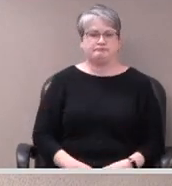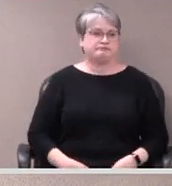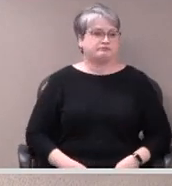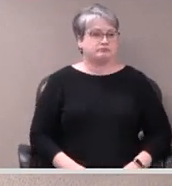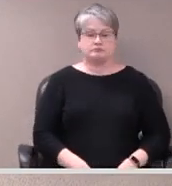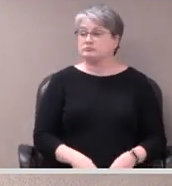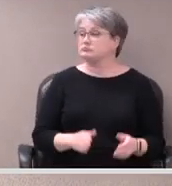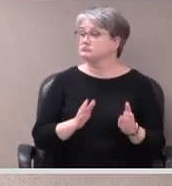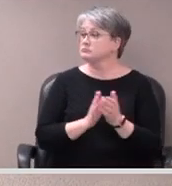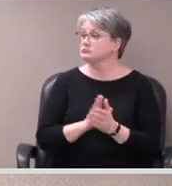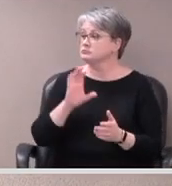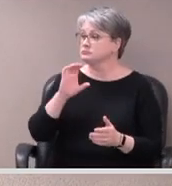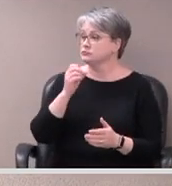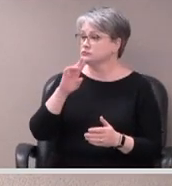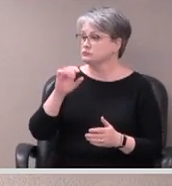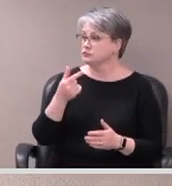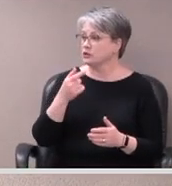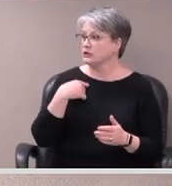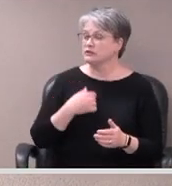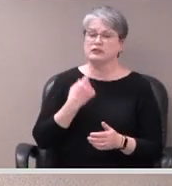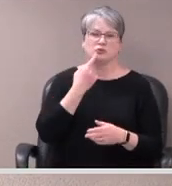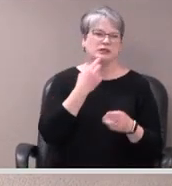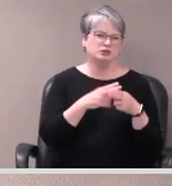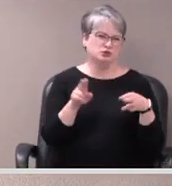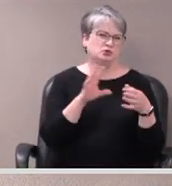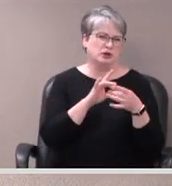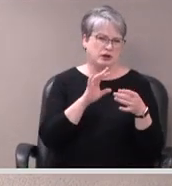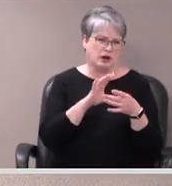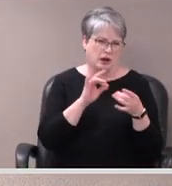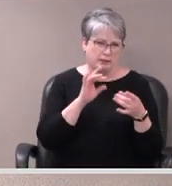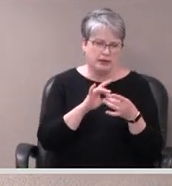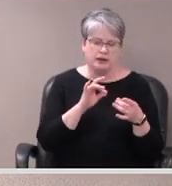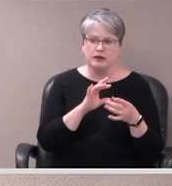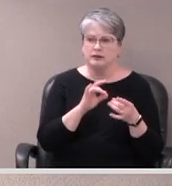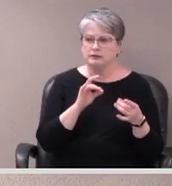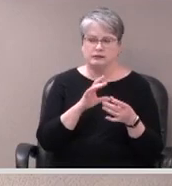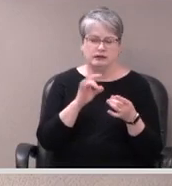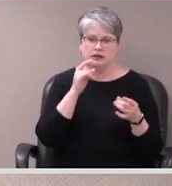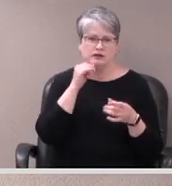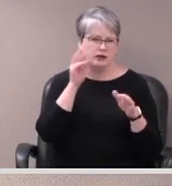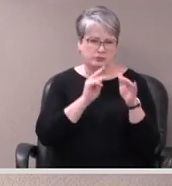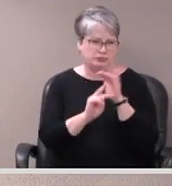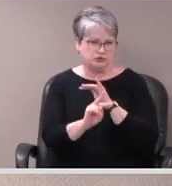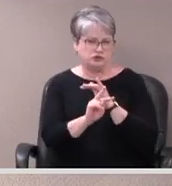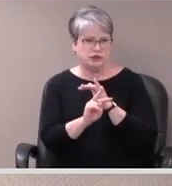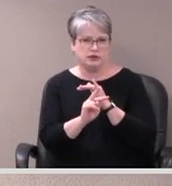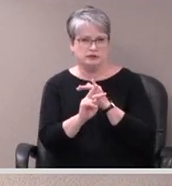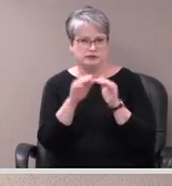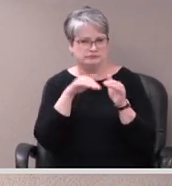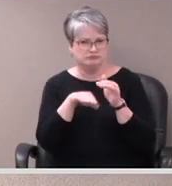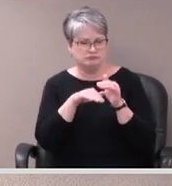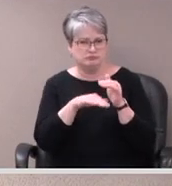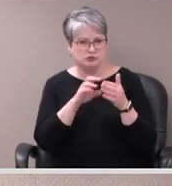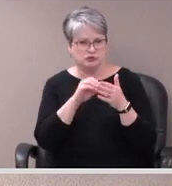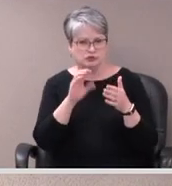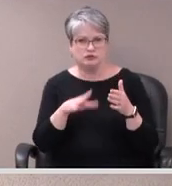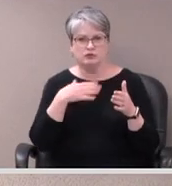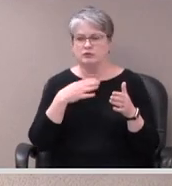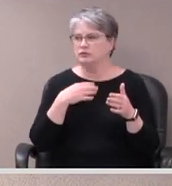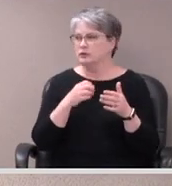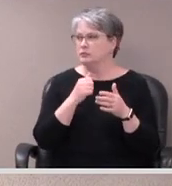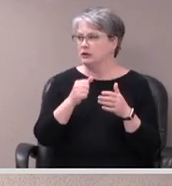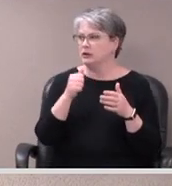Board Member Craig. Just a brief comment, and not about the projected enrollments, but the